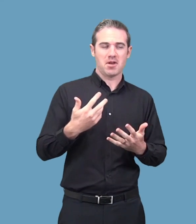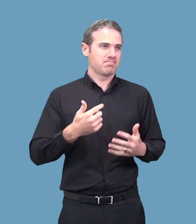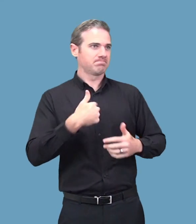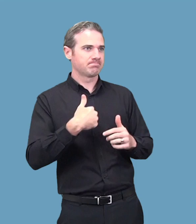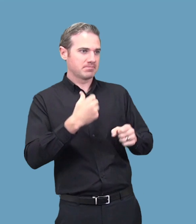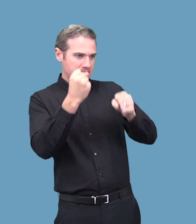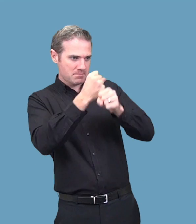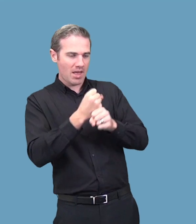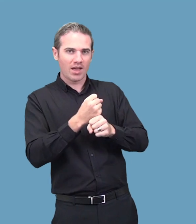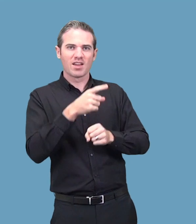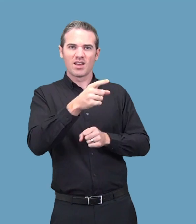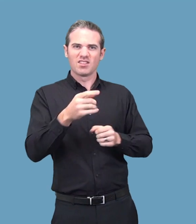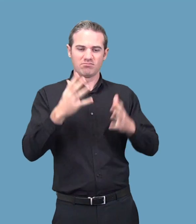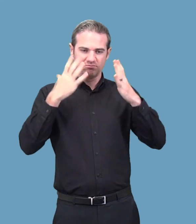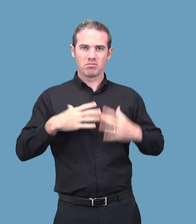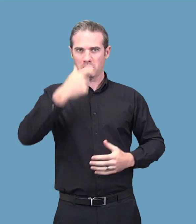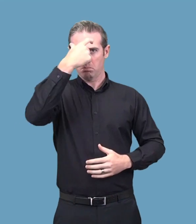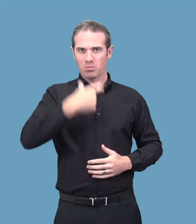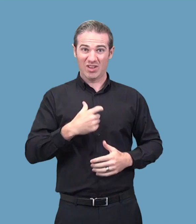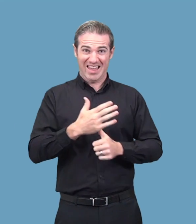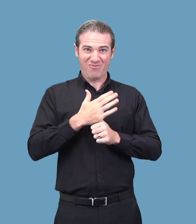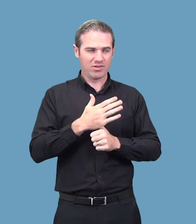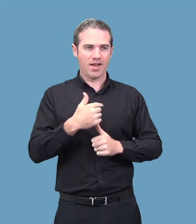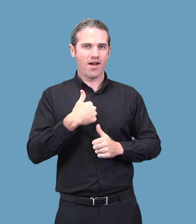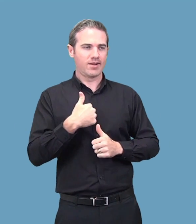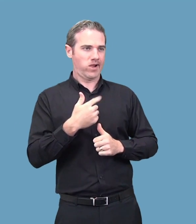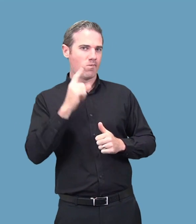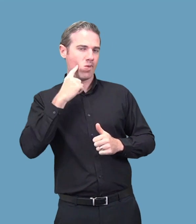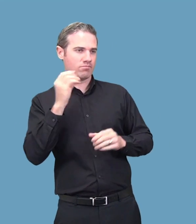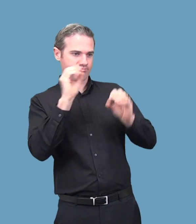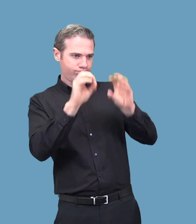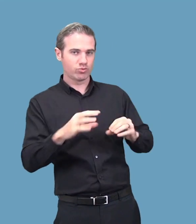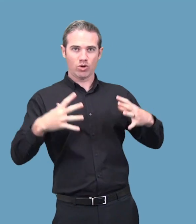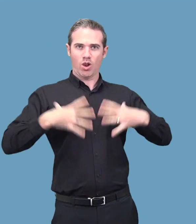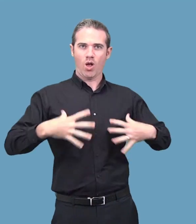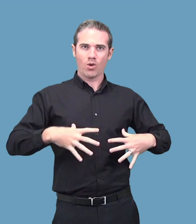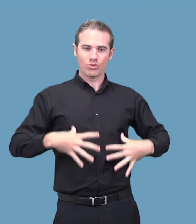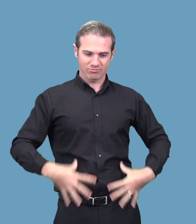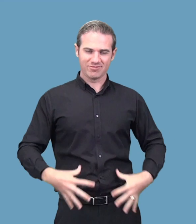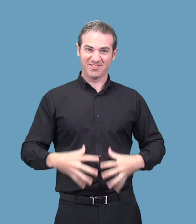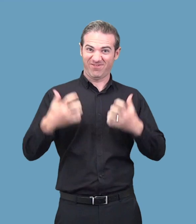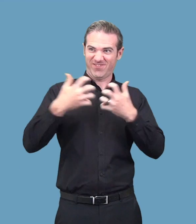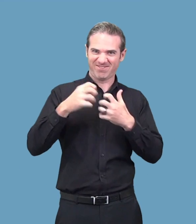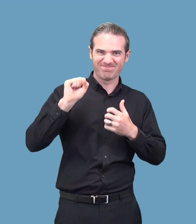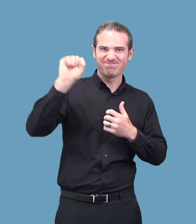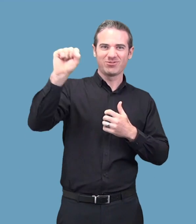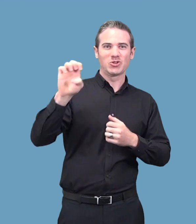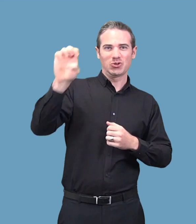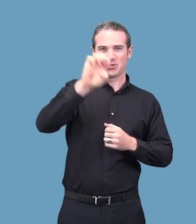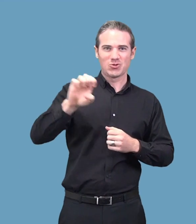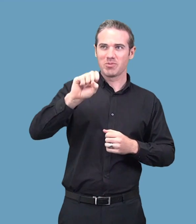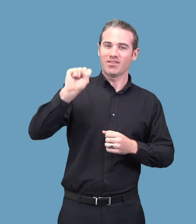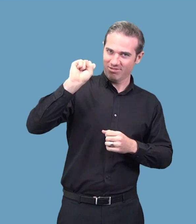they looked and the colour of their skin? That is the question. How did they see them as being civilised? Because they